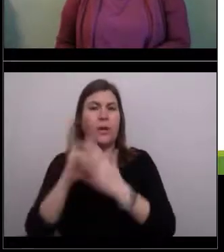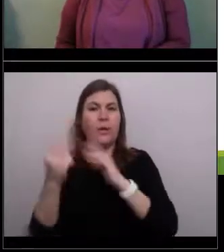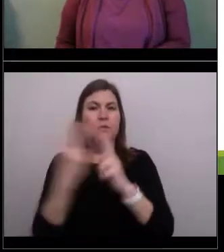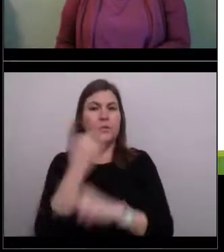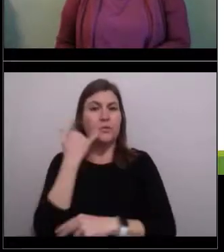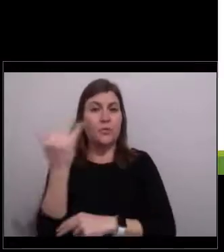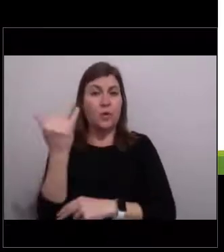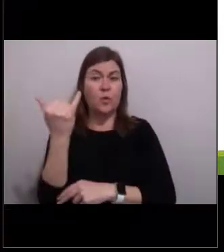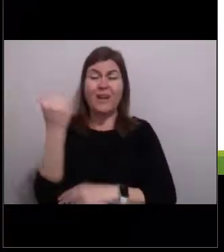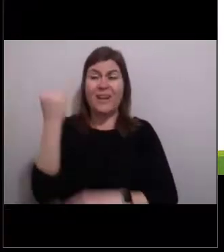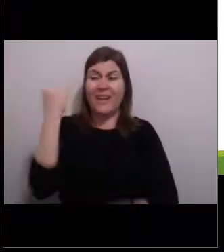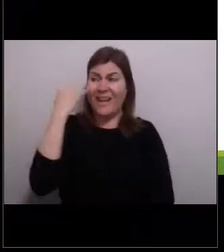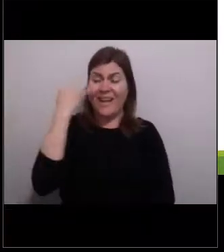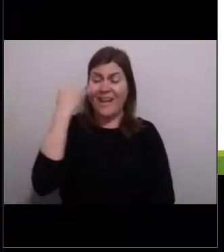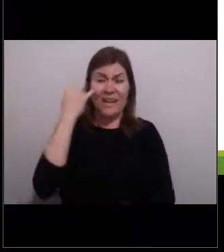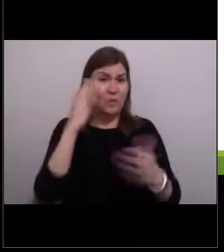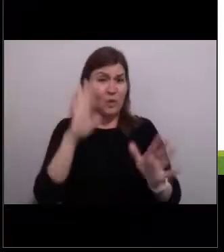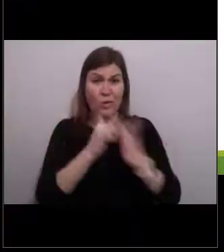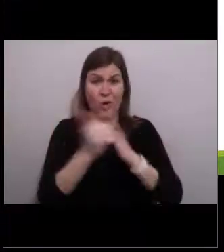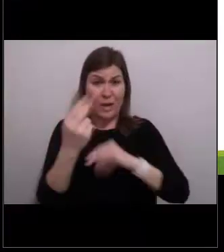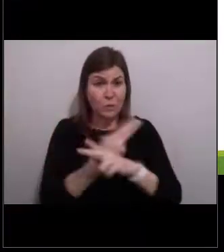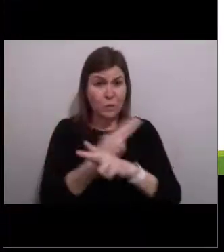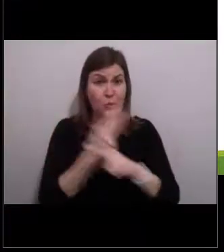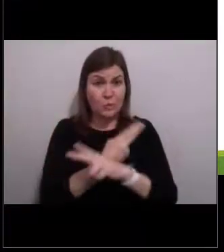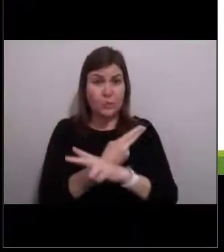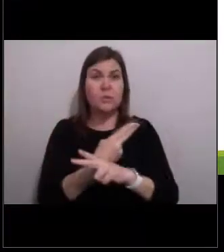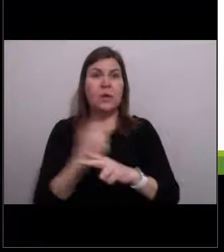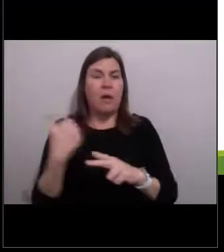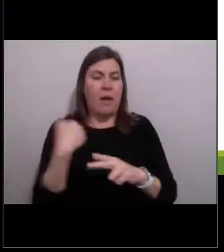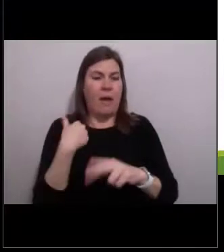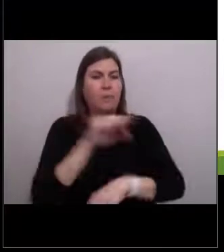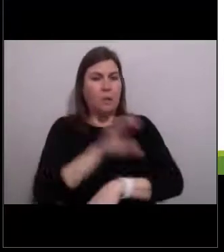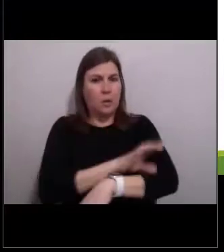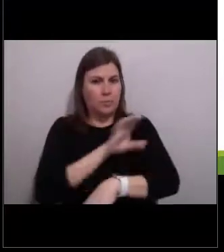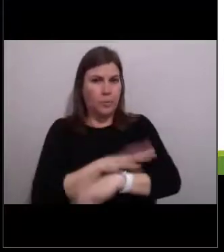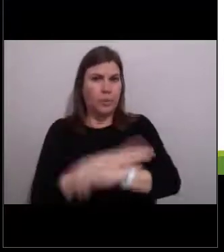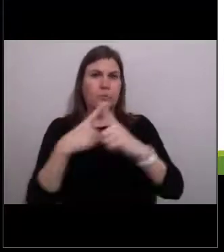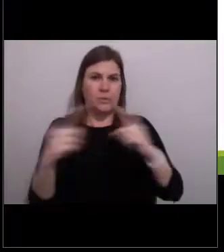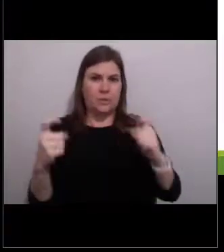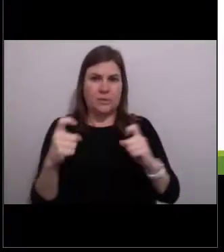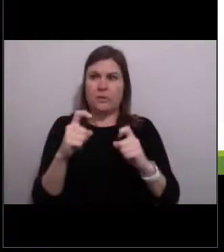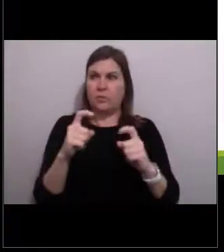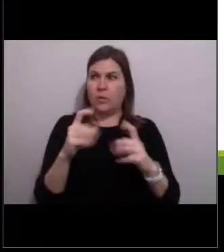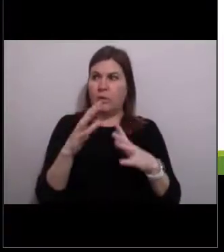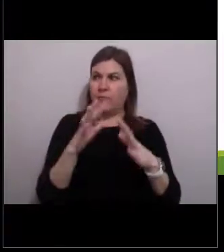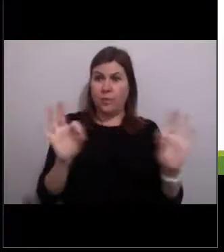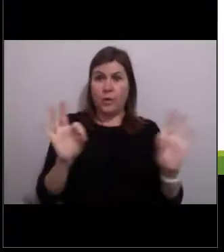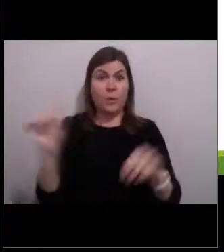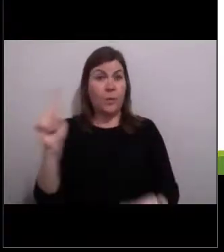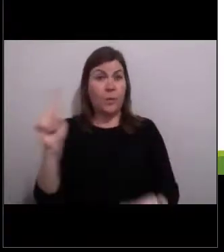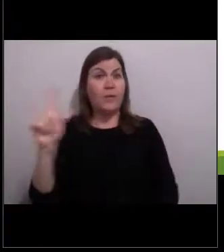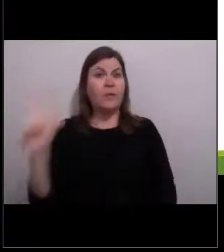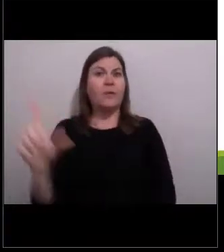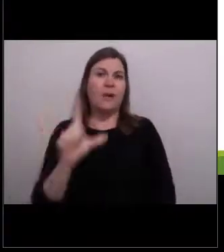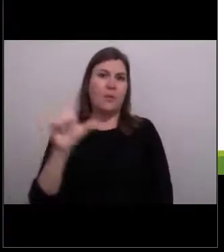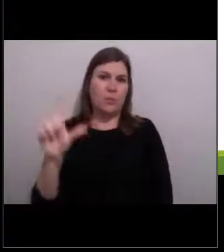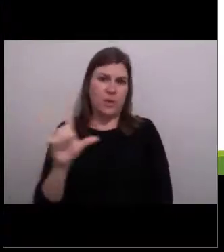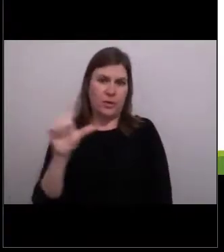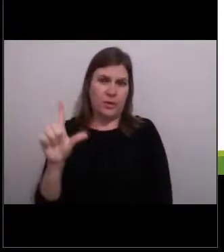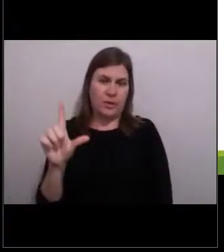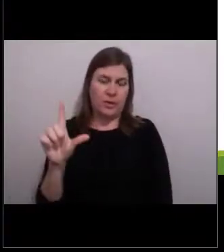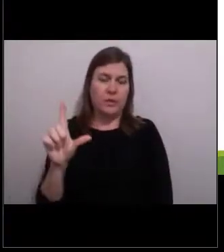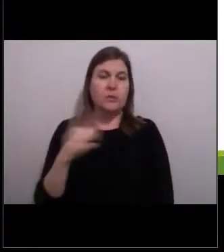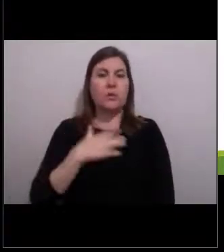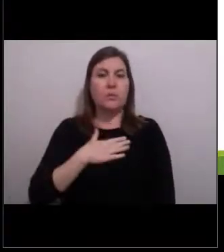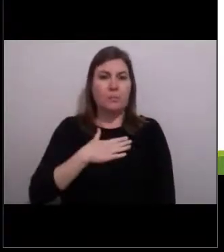for free, though there's the issues of masks and so forth right now. But going forward, if you have the capacity and